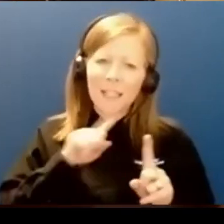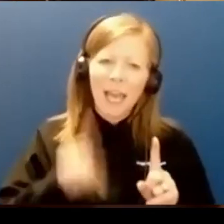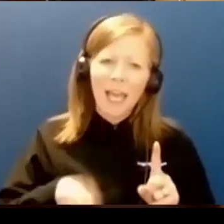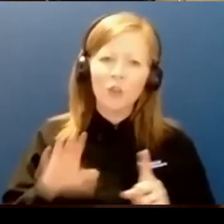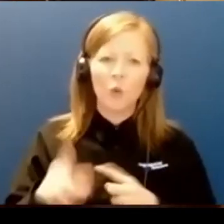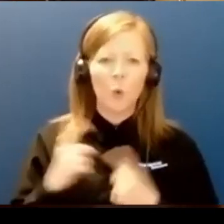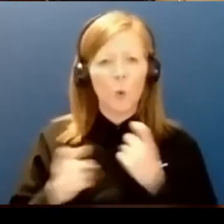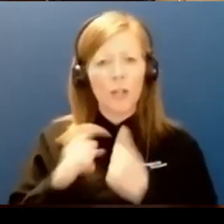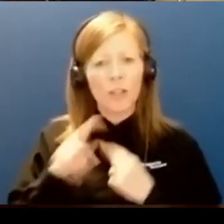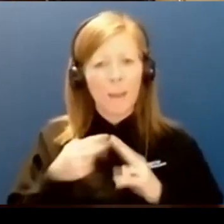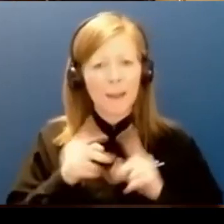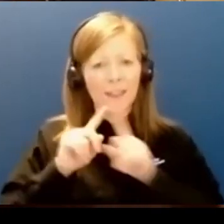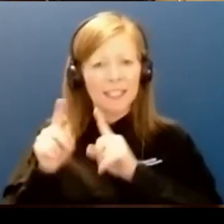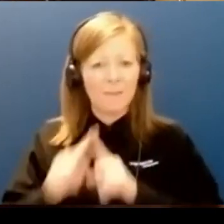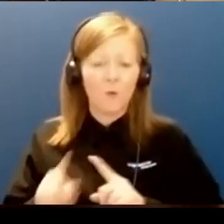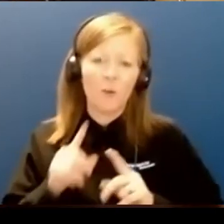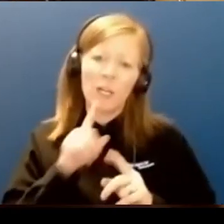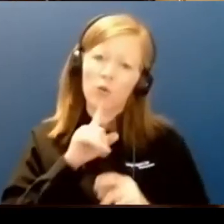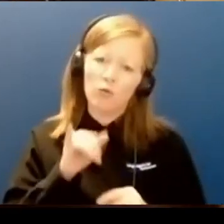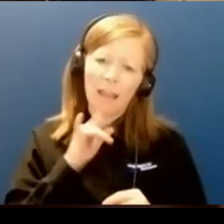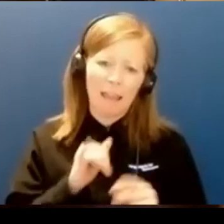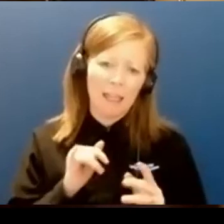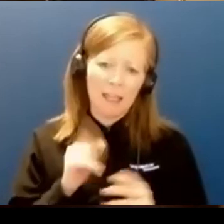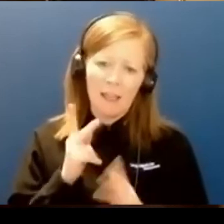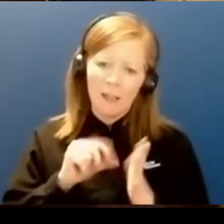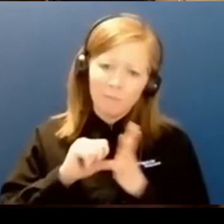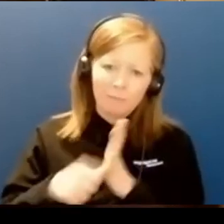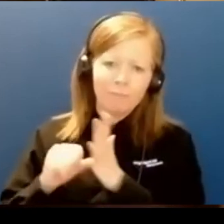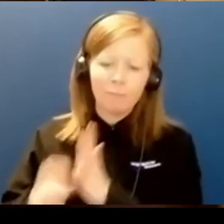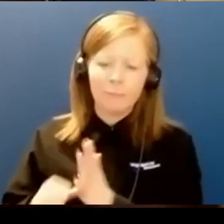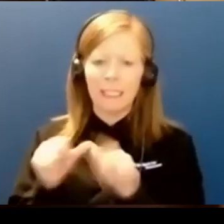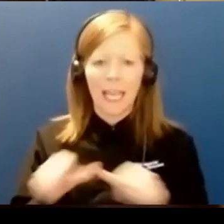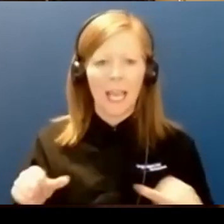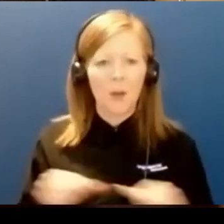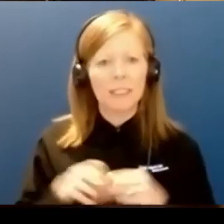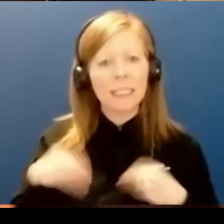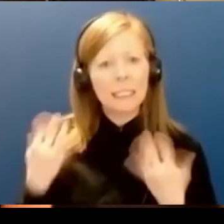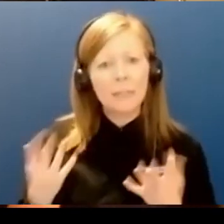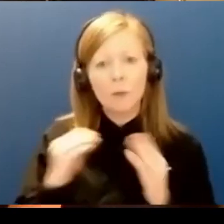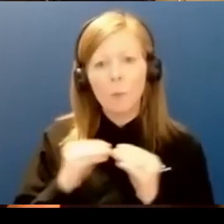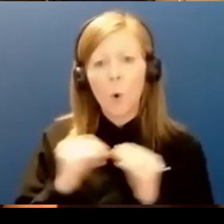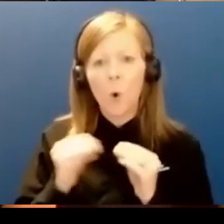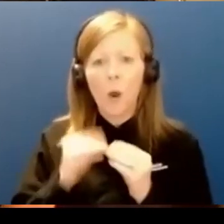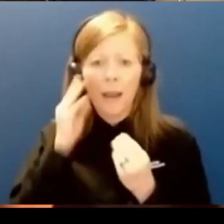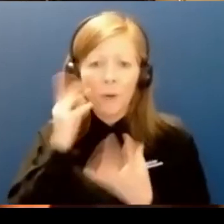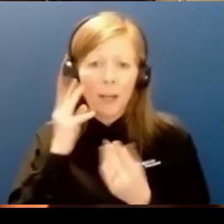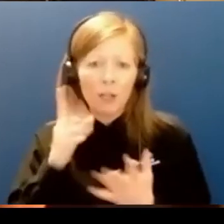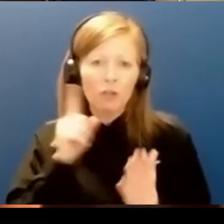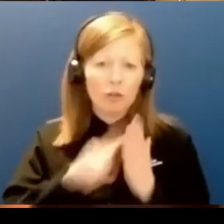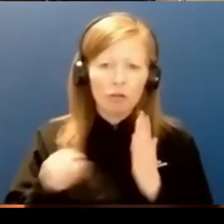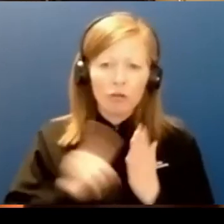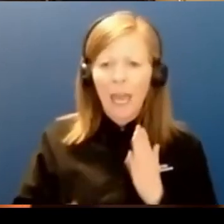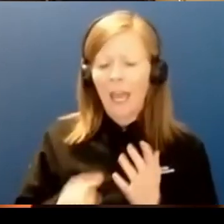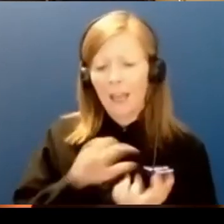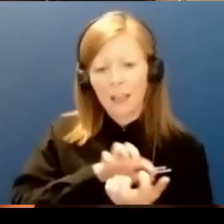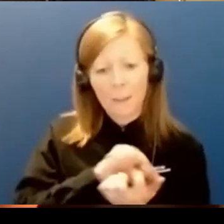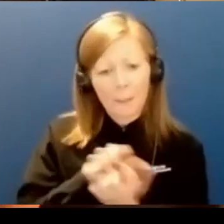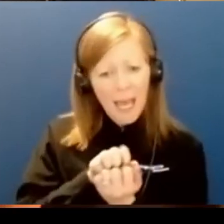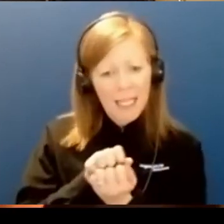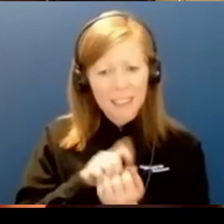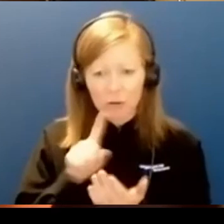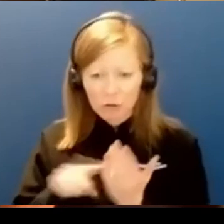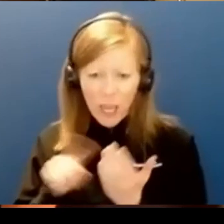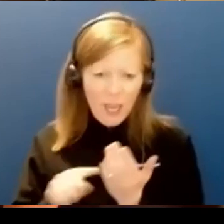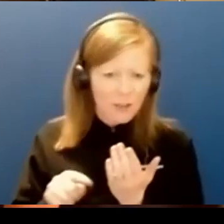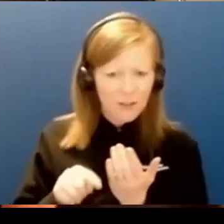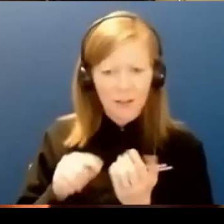key areas as well. Give you more information. Check the bite to see about the orthodontics. So I think those are